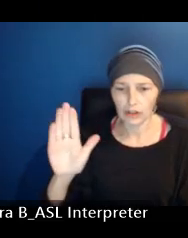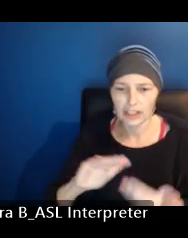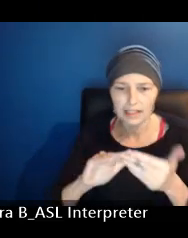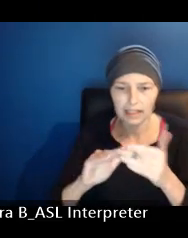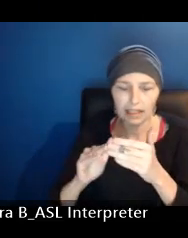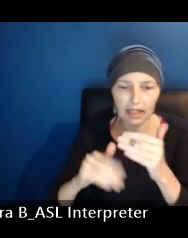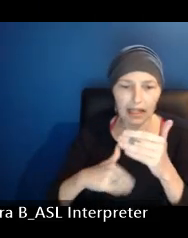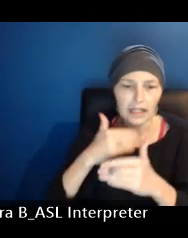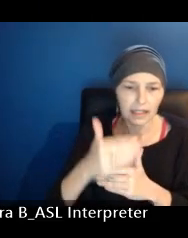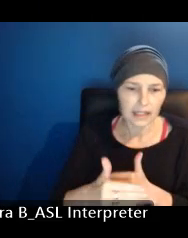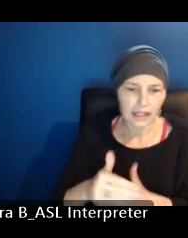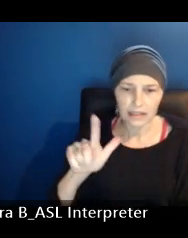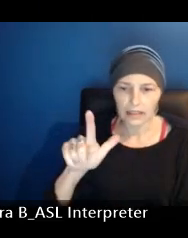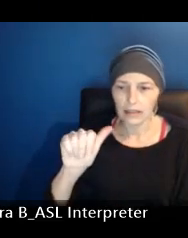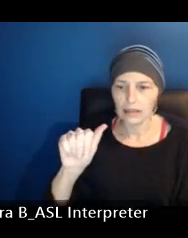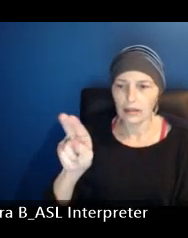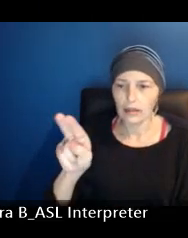go to is Laura